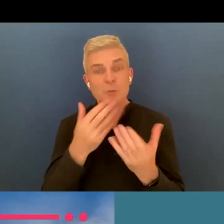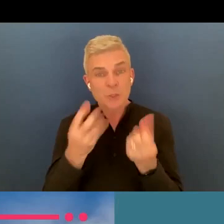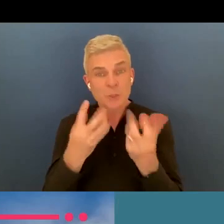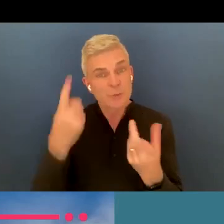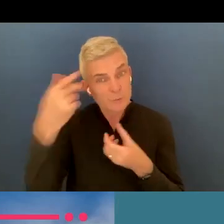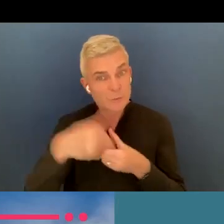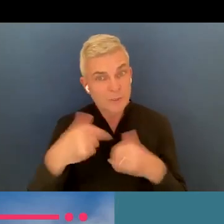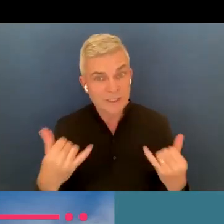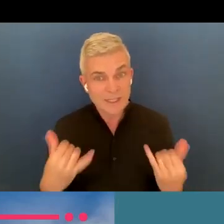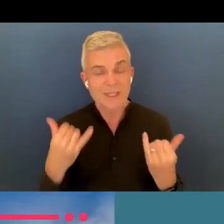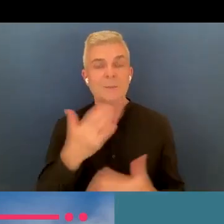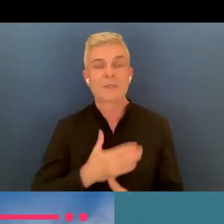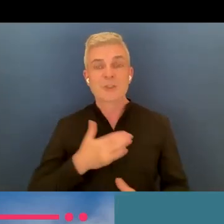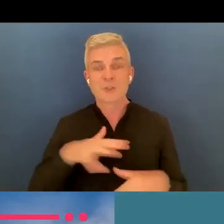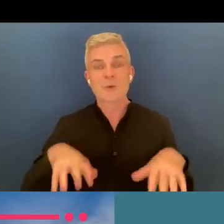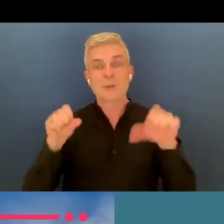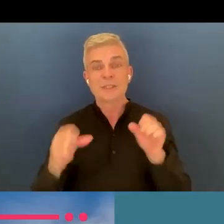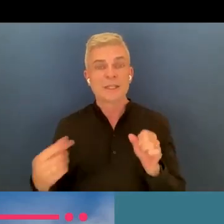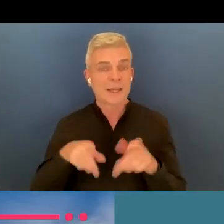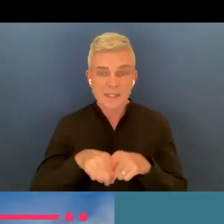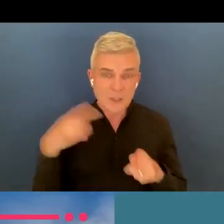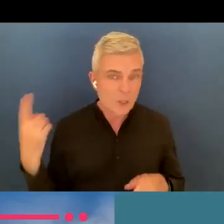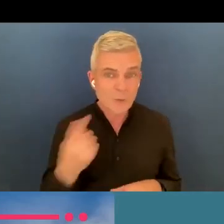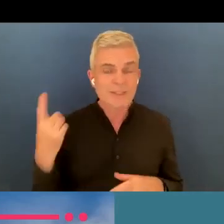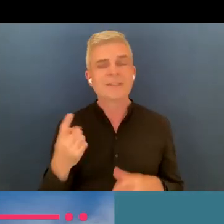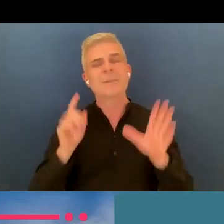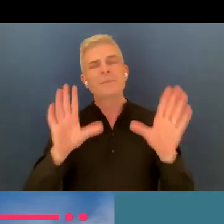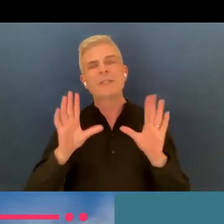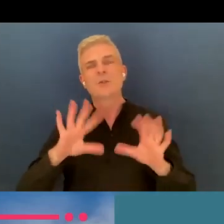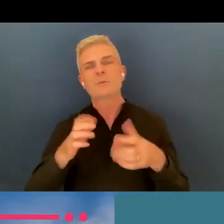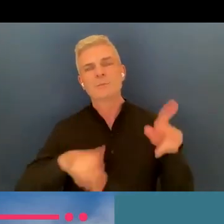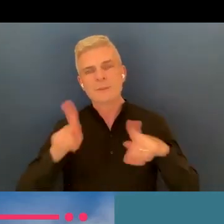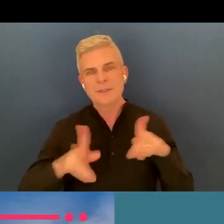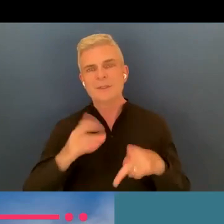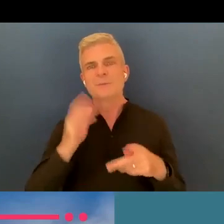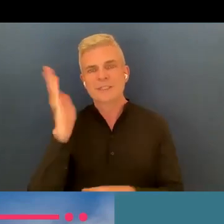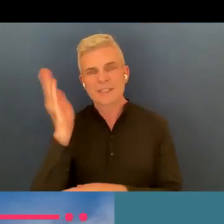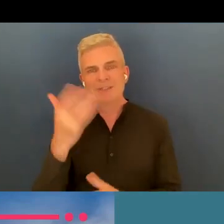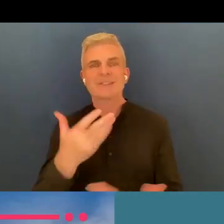pleasure hosting again, as always. And what an amazing group of people and presentations that we had. Thank you.